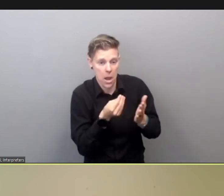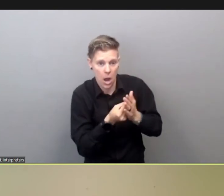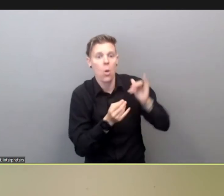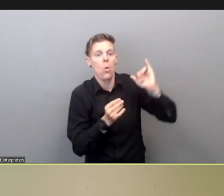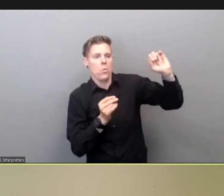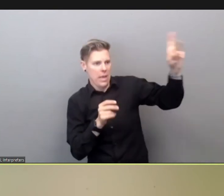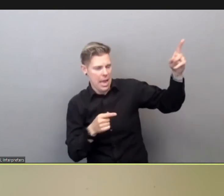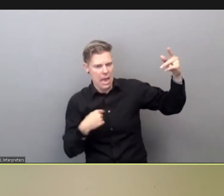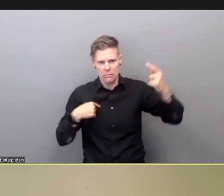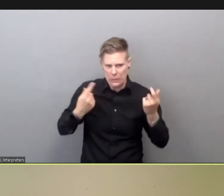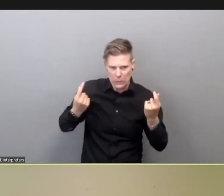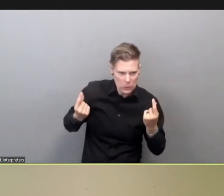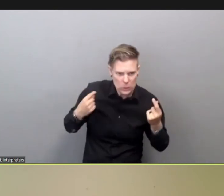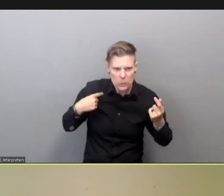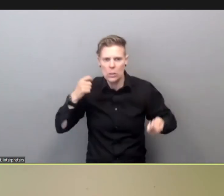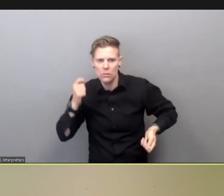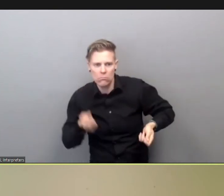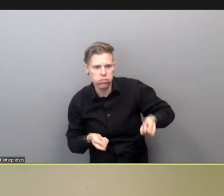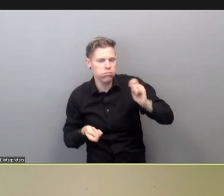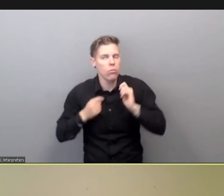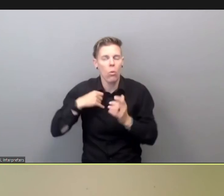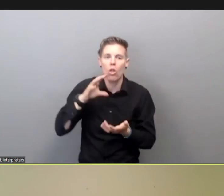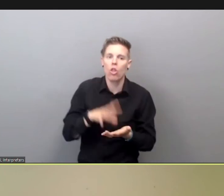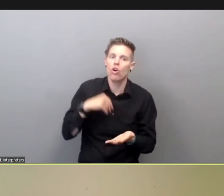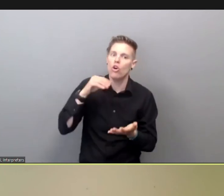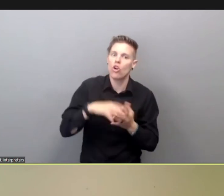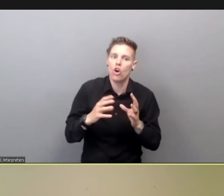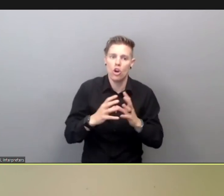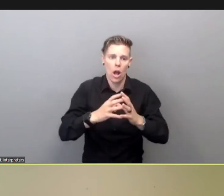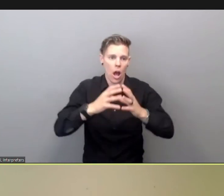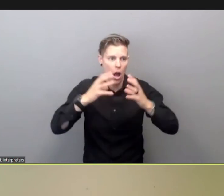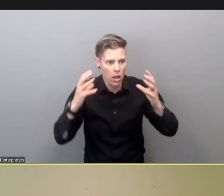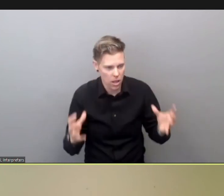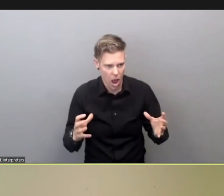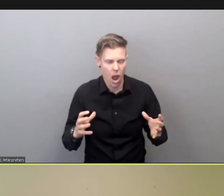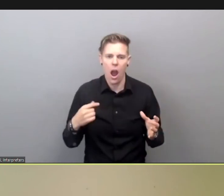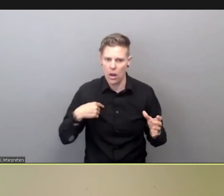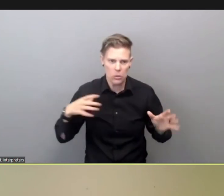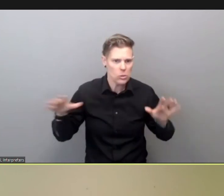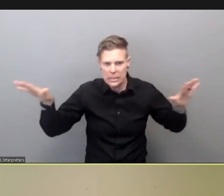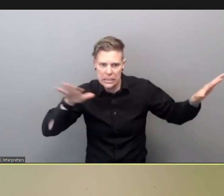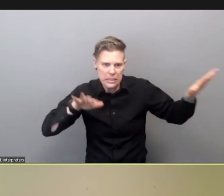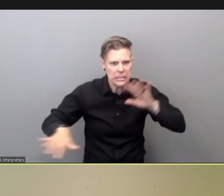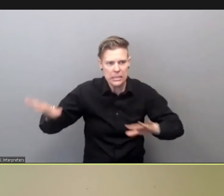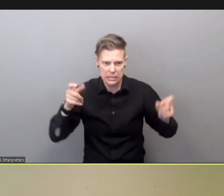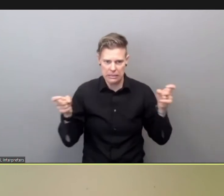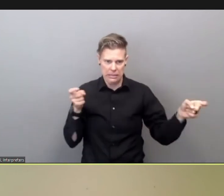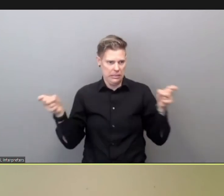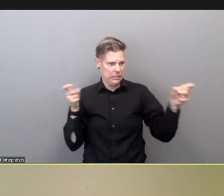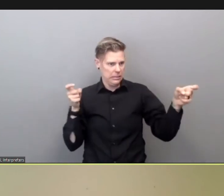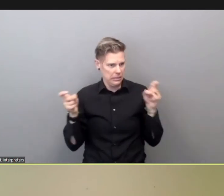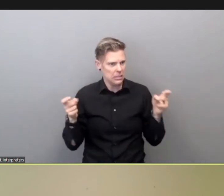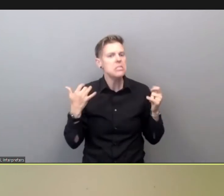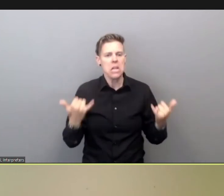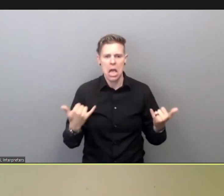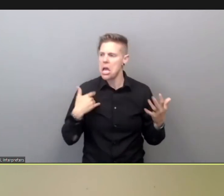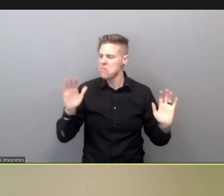without as much, chaos that occurred early on. which really did stem